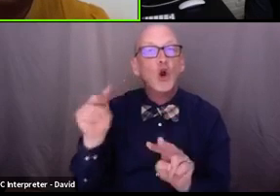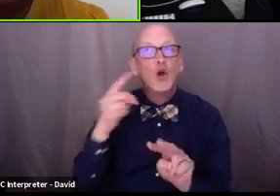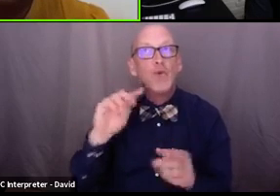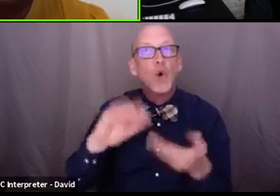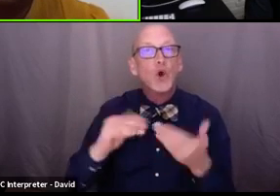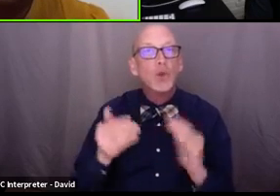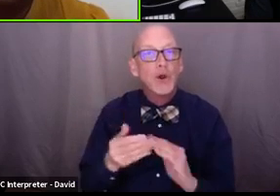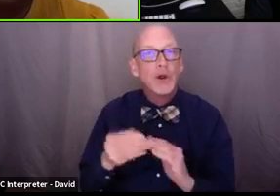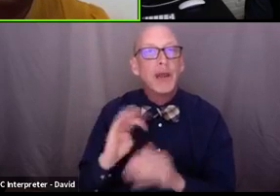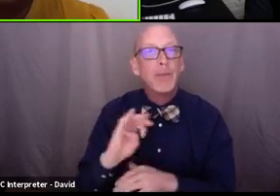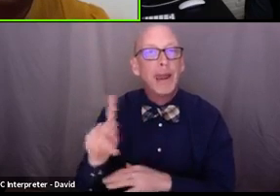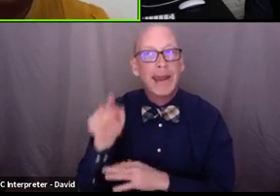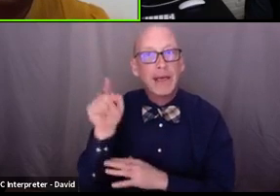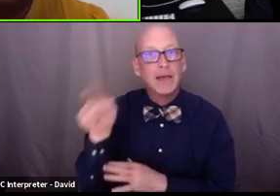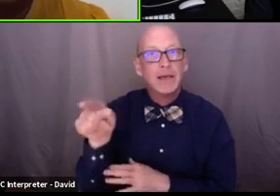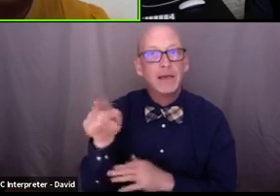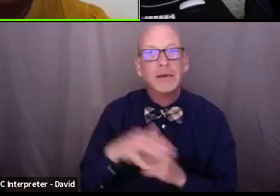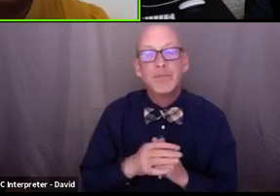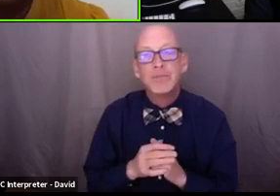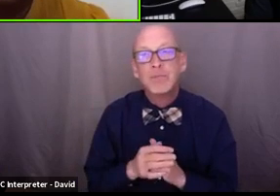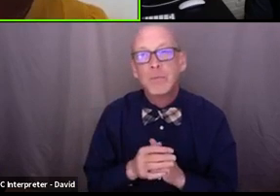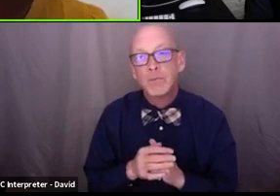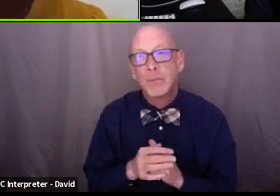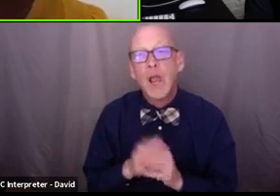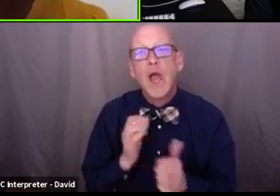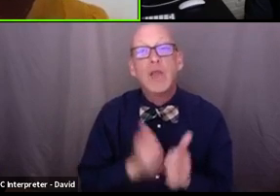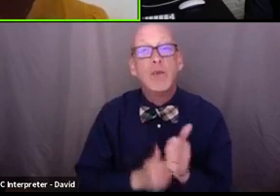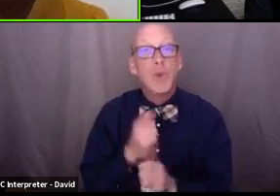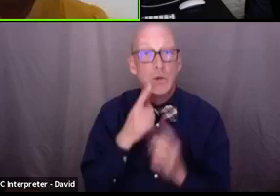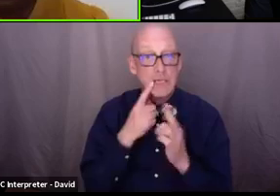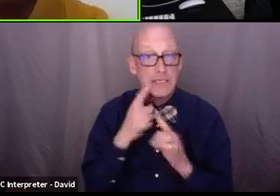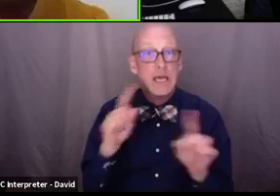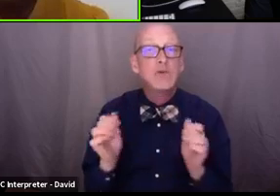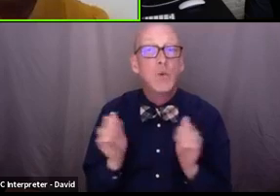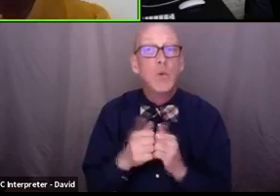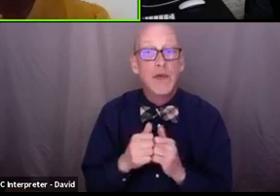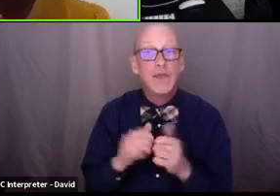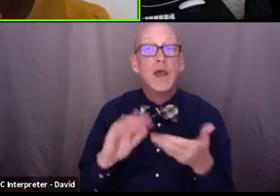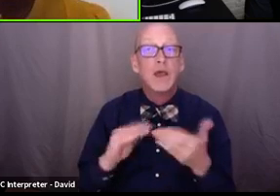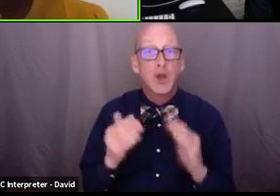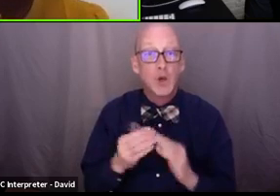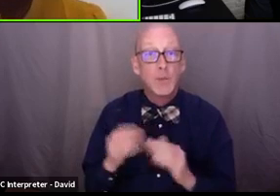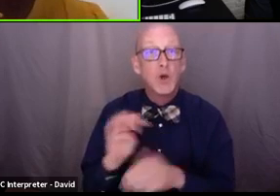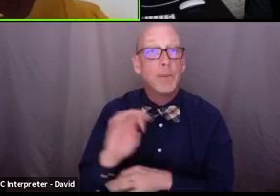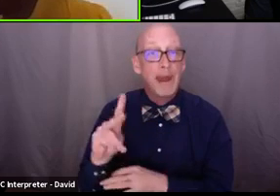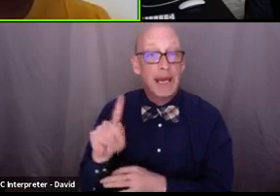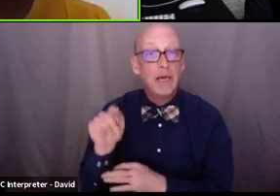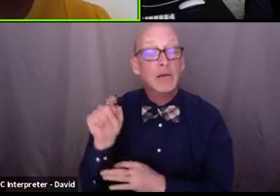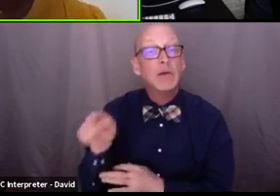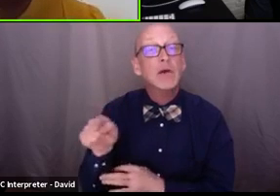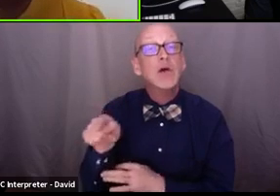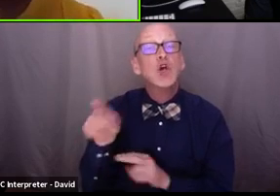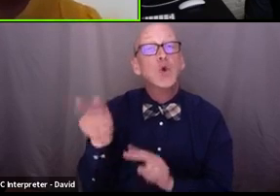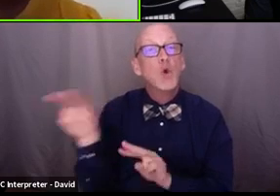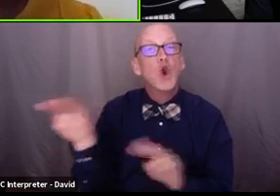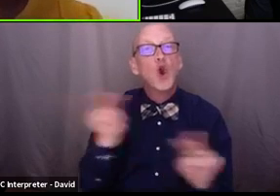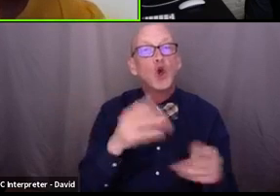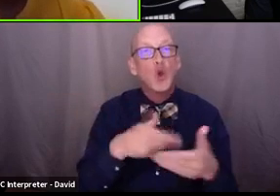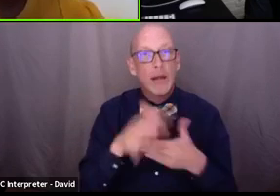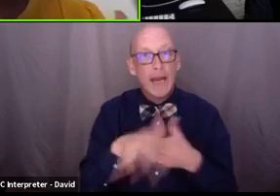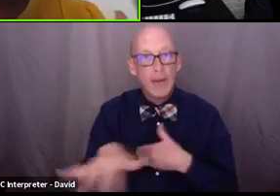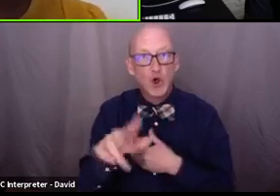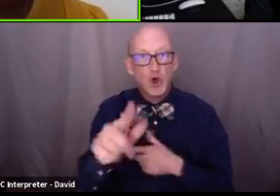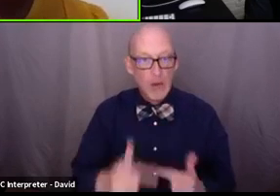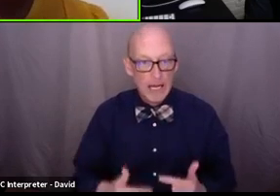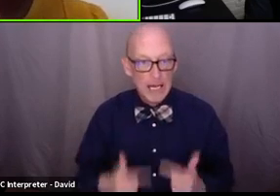banks. I've had the most success with community banking. You look around your neighborhood that you live in,